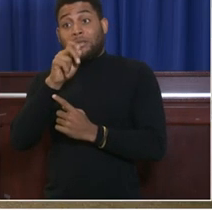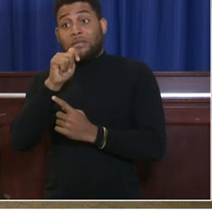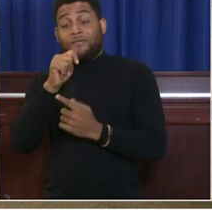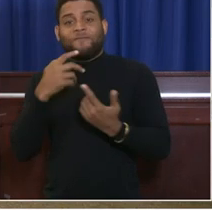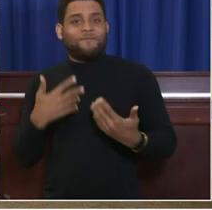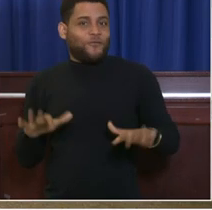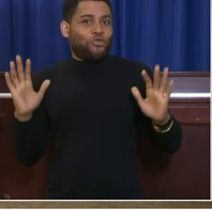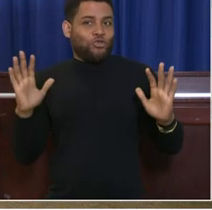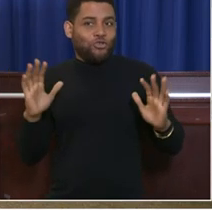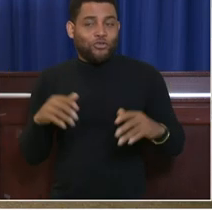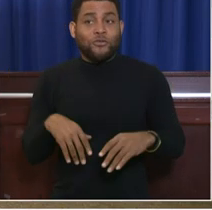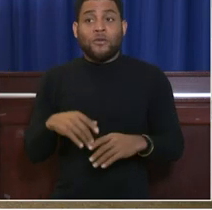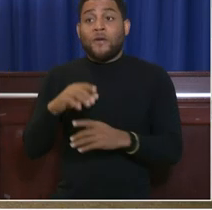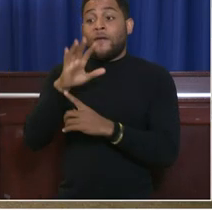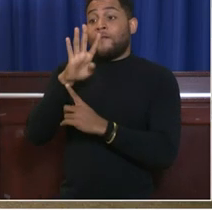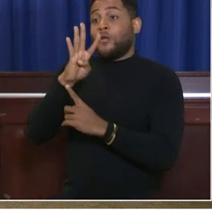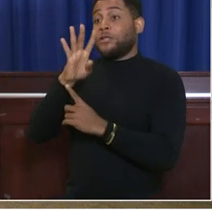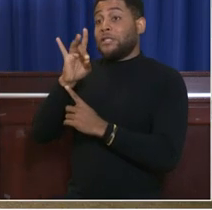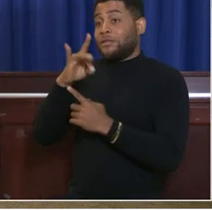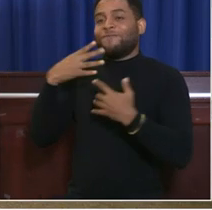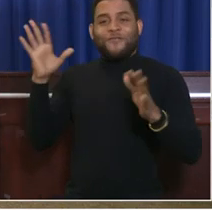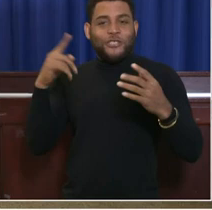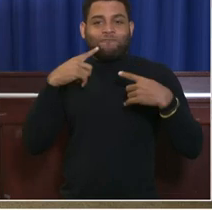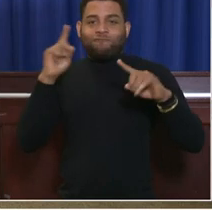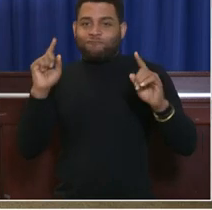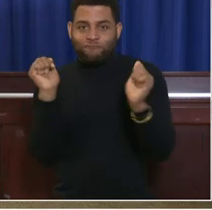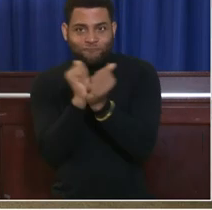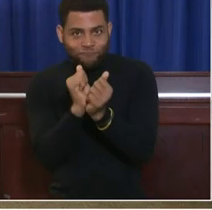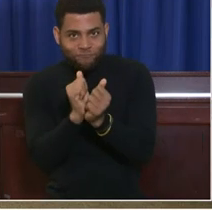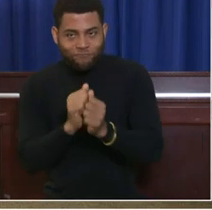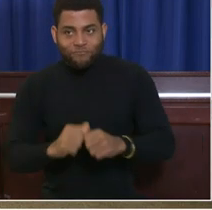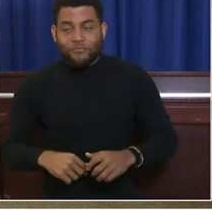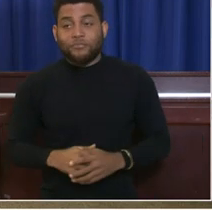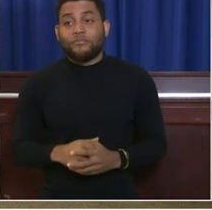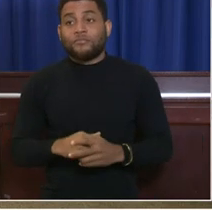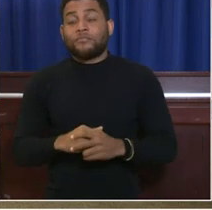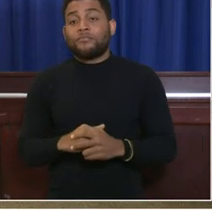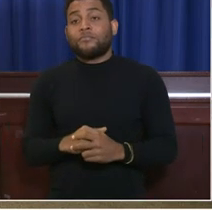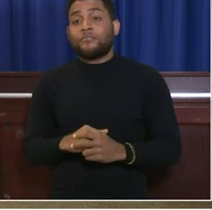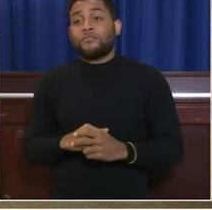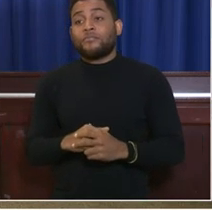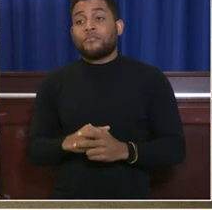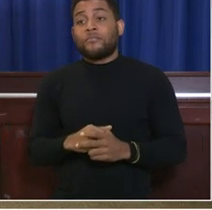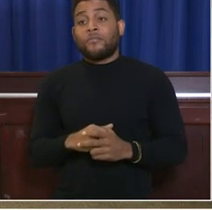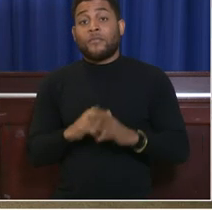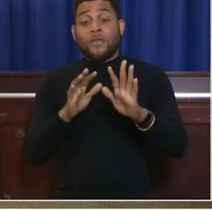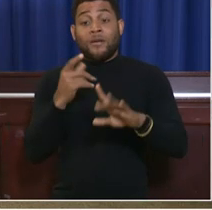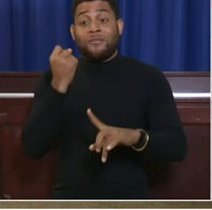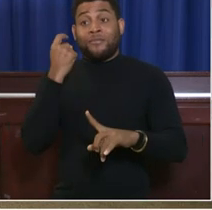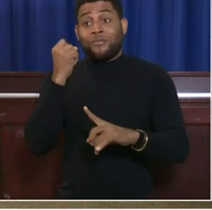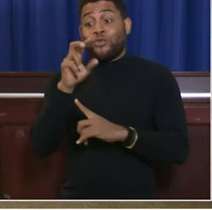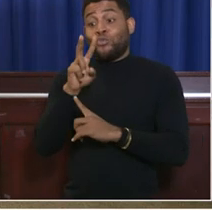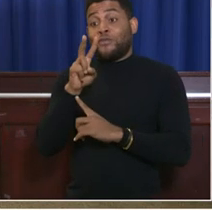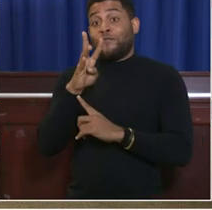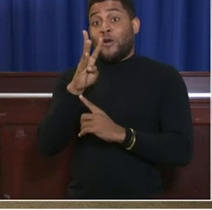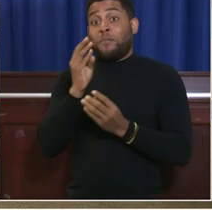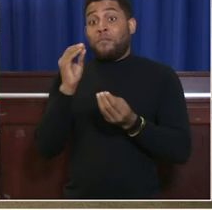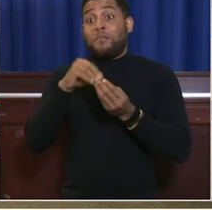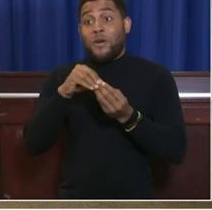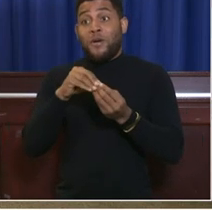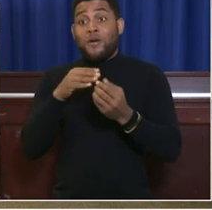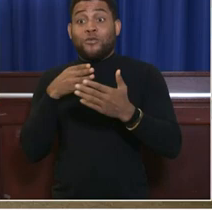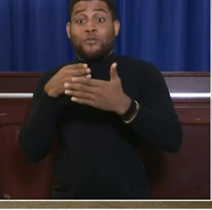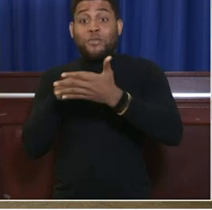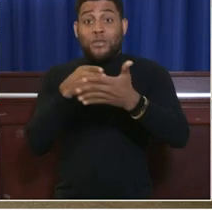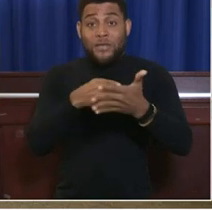48 individuals. There were 24 additional charges for a total of 96 charges, and we've